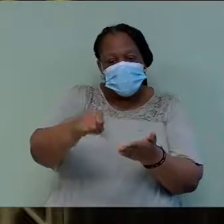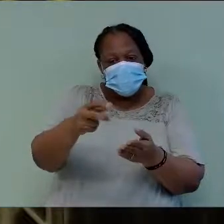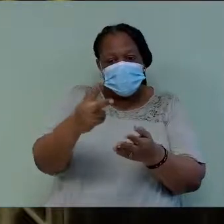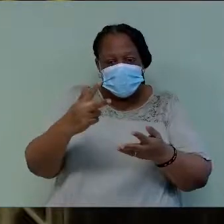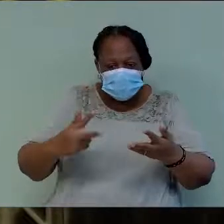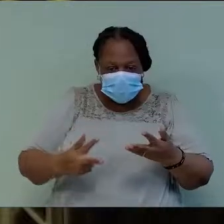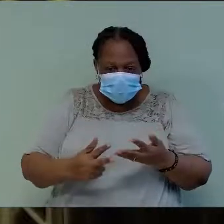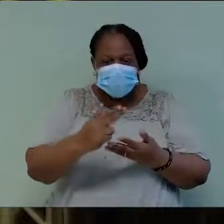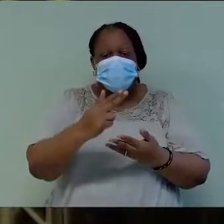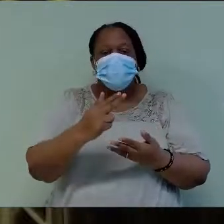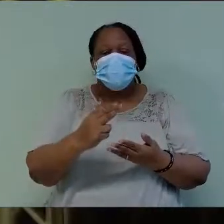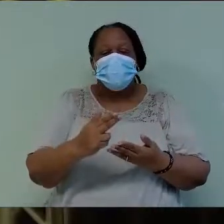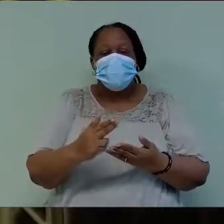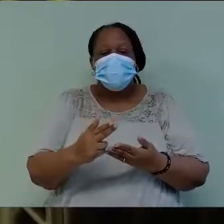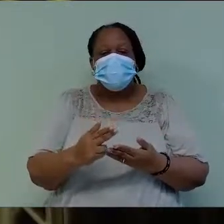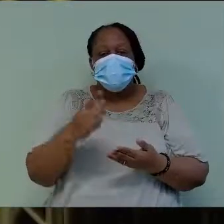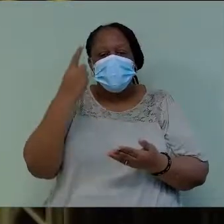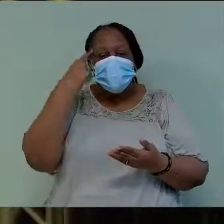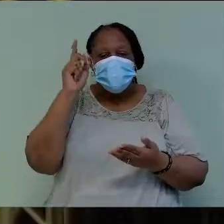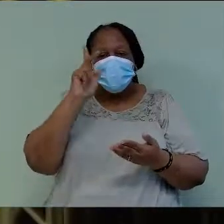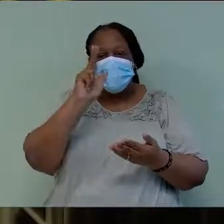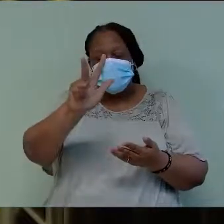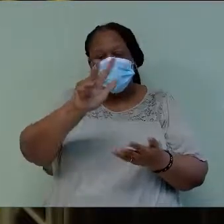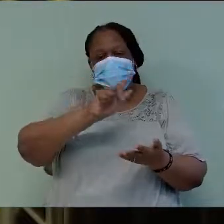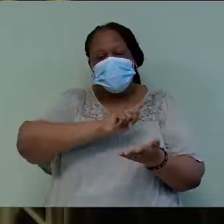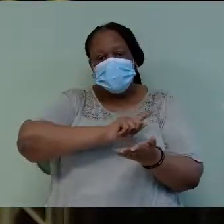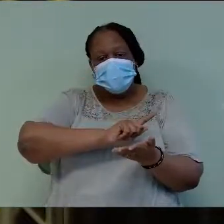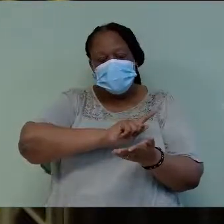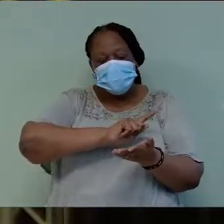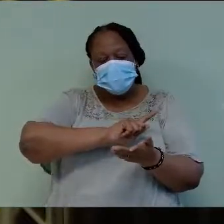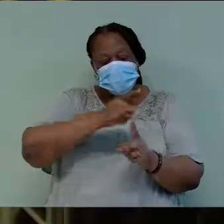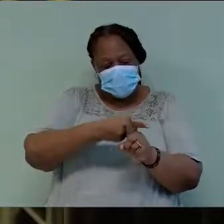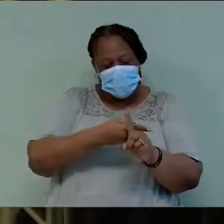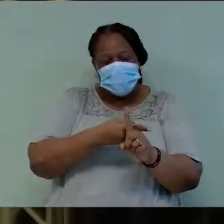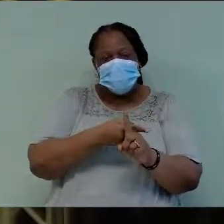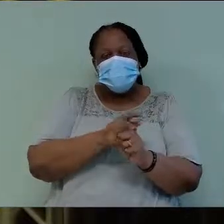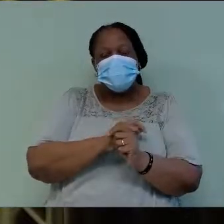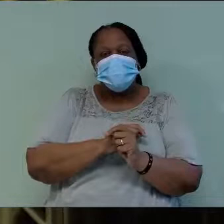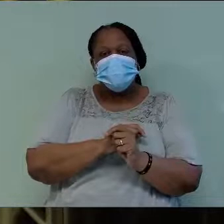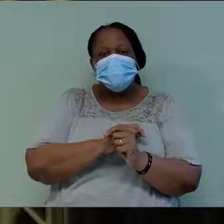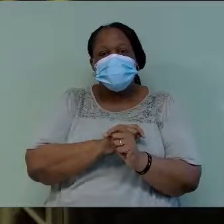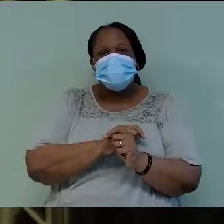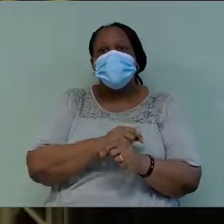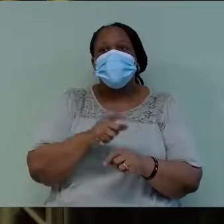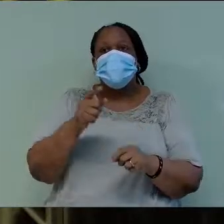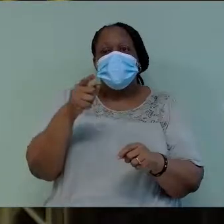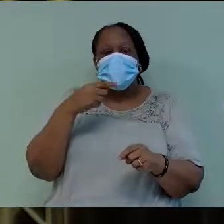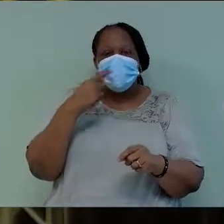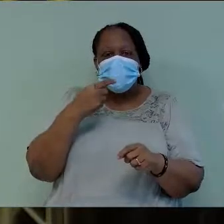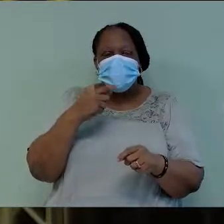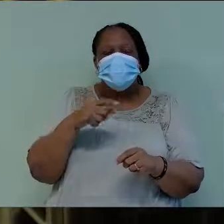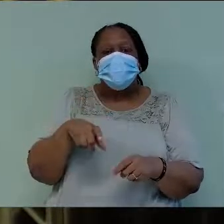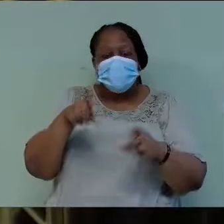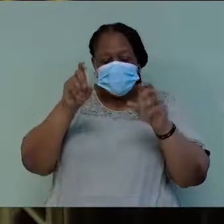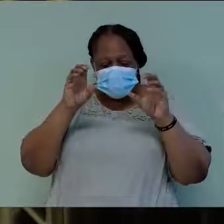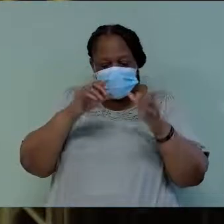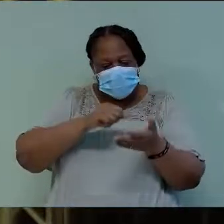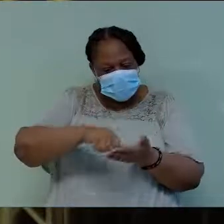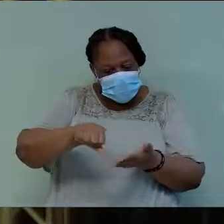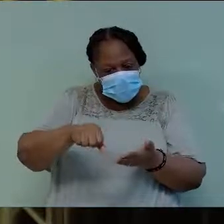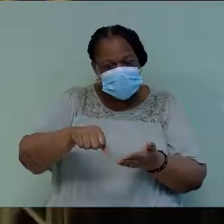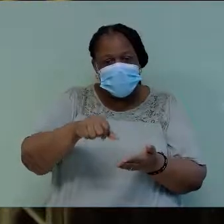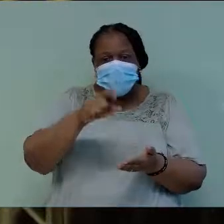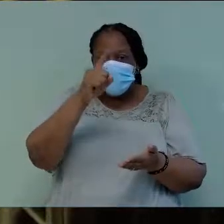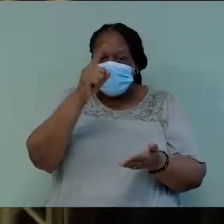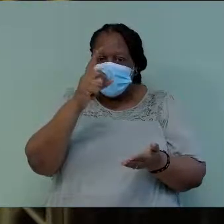office prefers these workers to have half or 3/4 of a bread during these difficult, uncertain